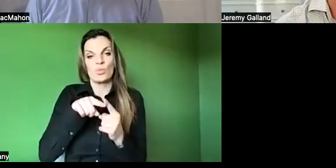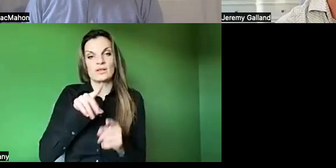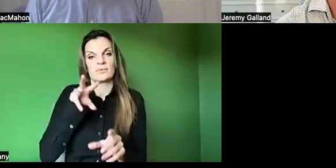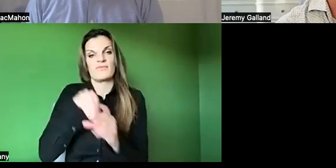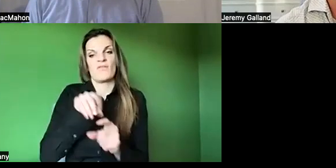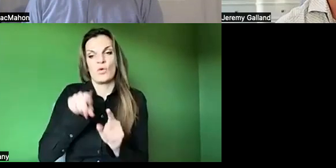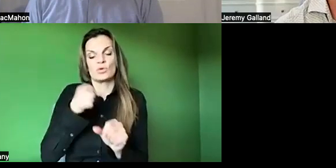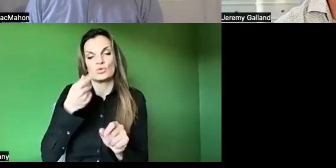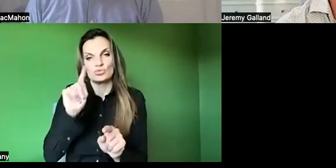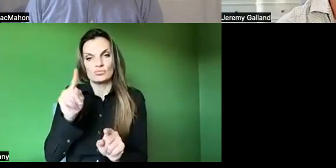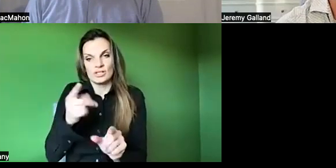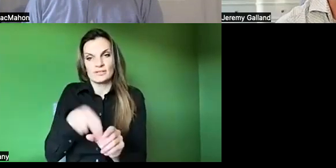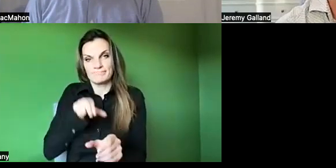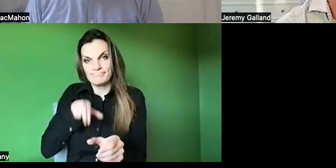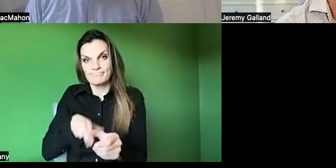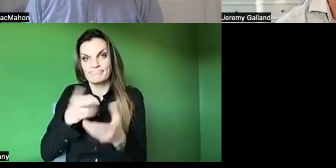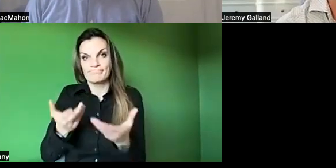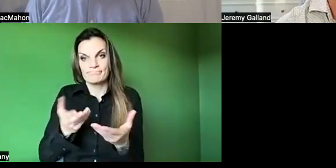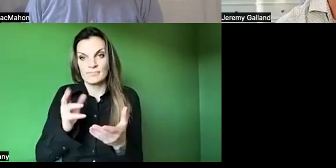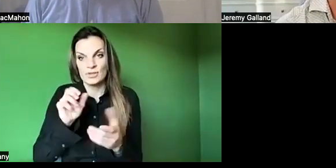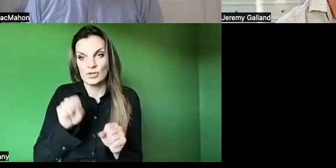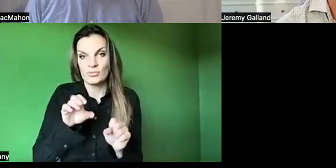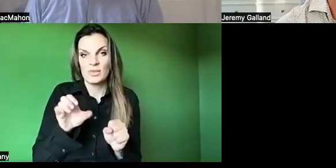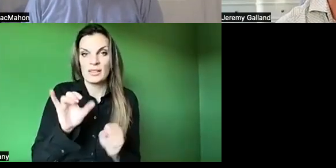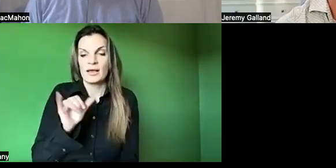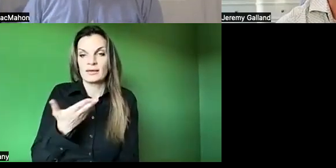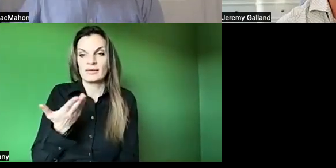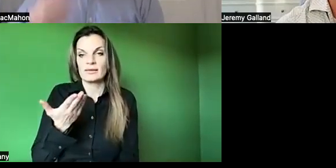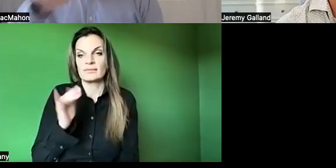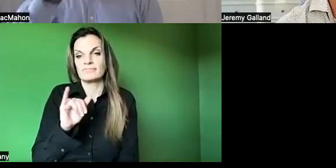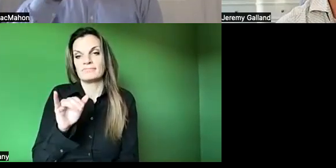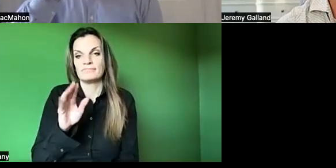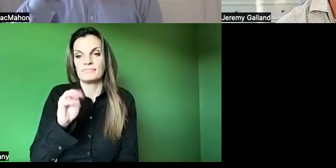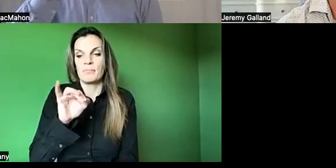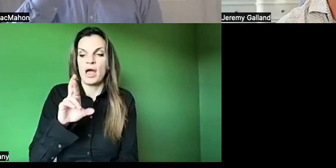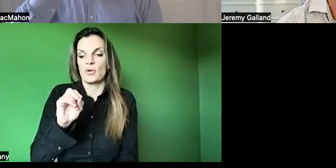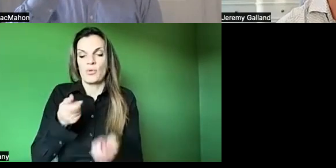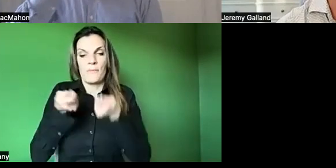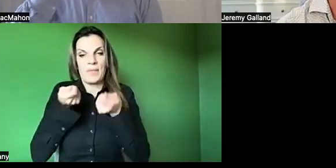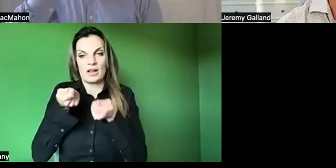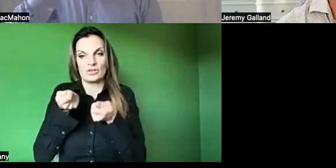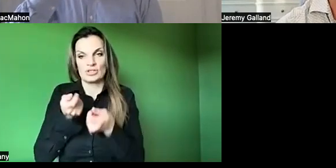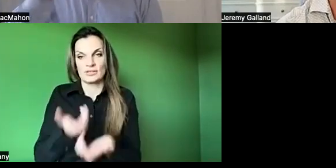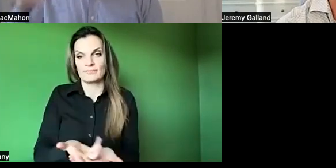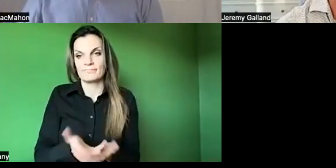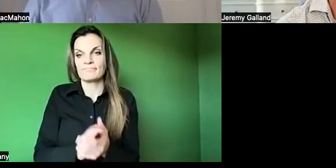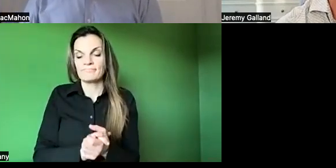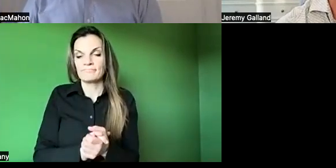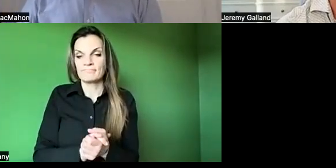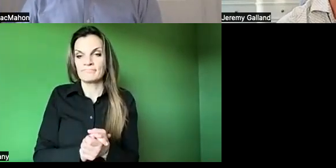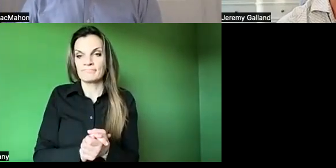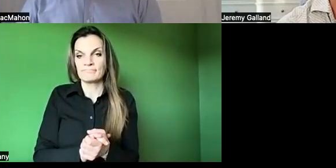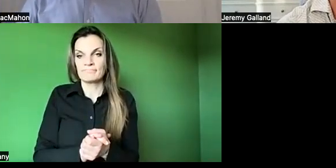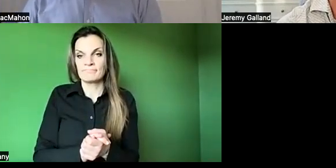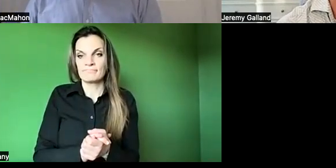to get involved, whether it's a cliche like micromanaging. And that does differ a little bit from